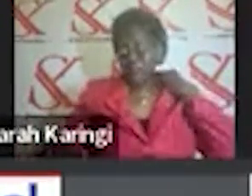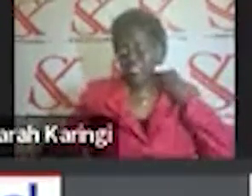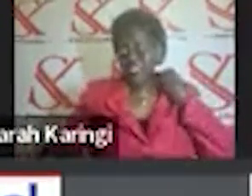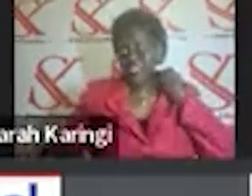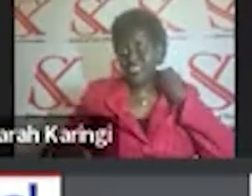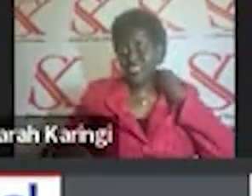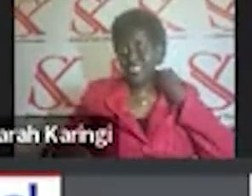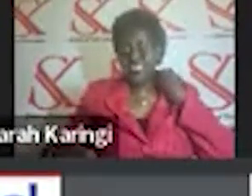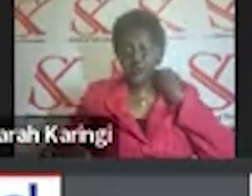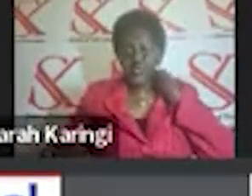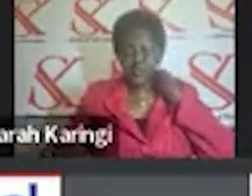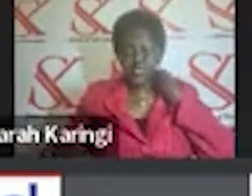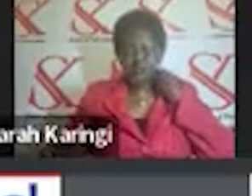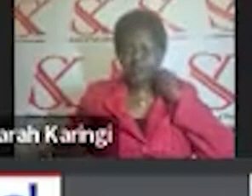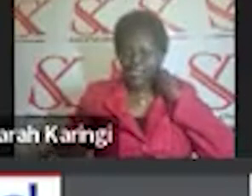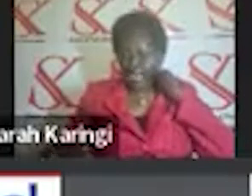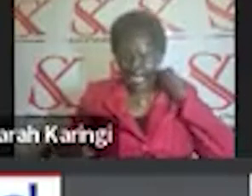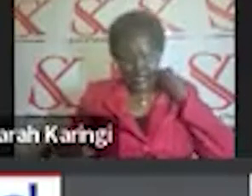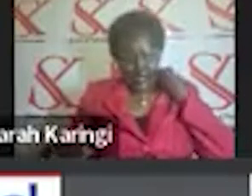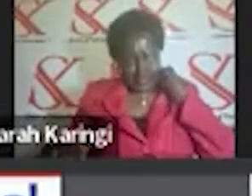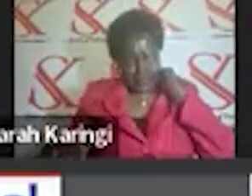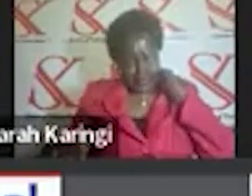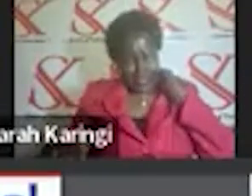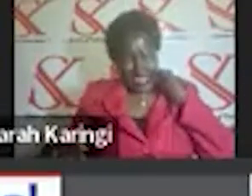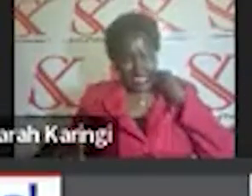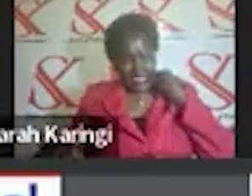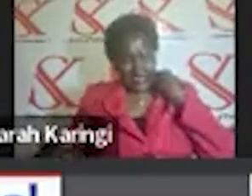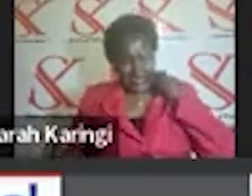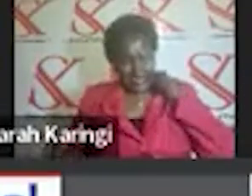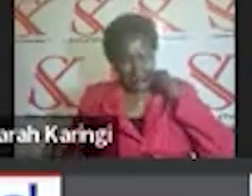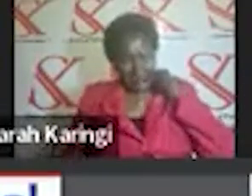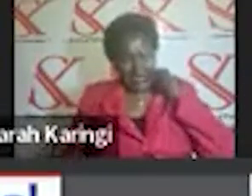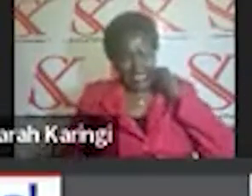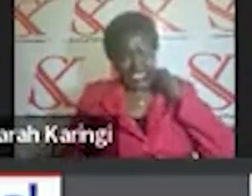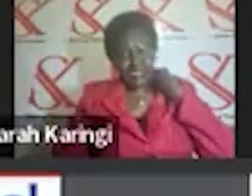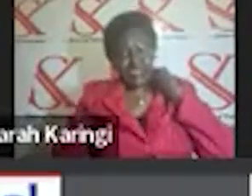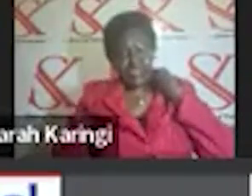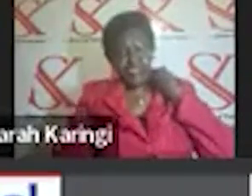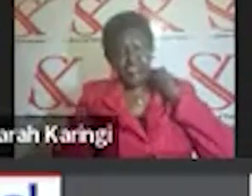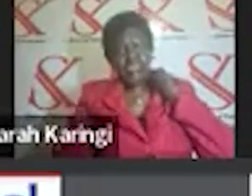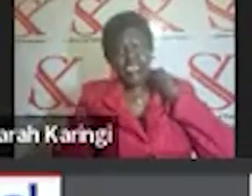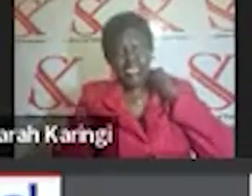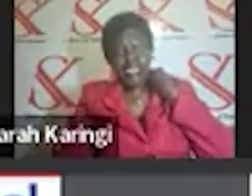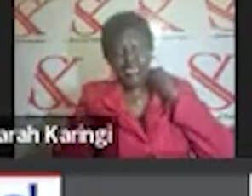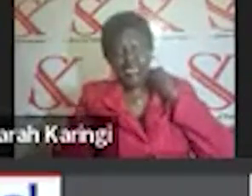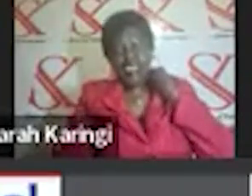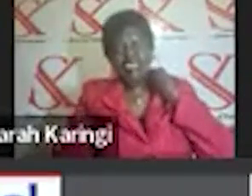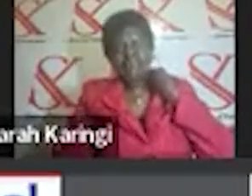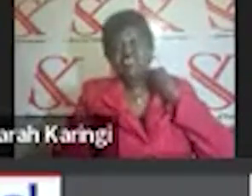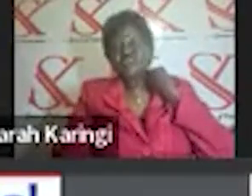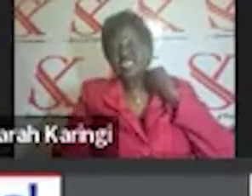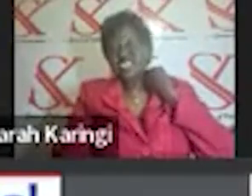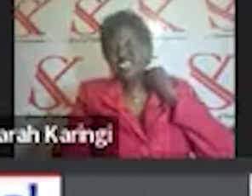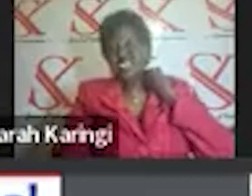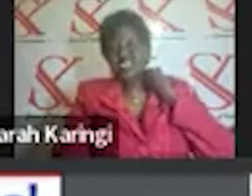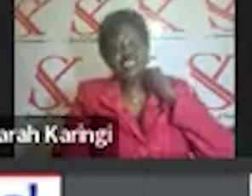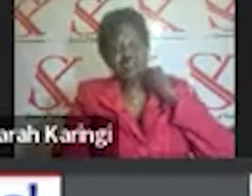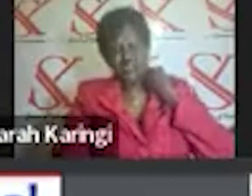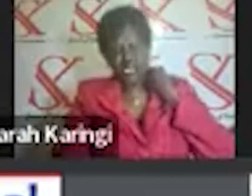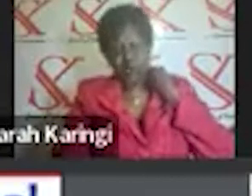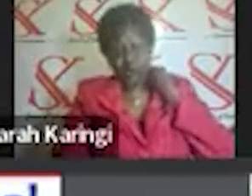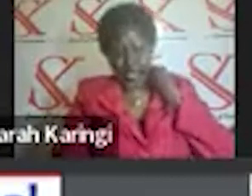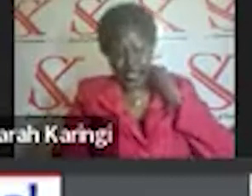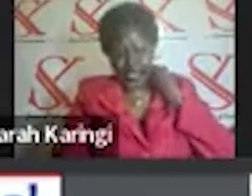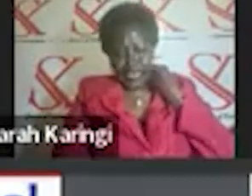Meg or Margaret, I think, Whitman. And I heard her say that Kenya is a very strategic country